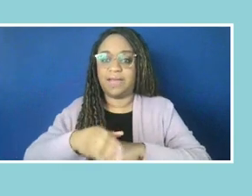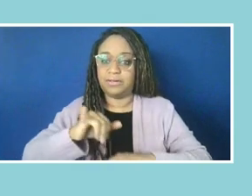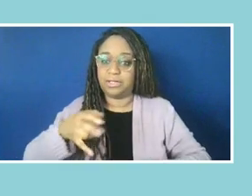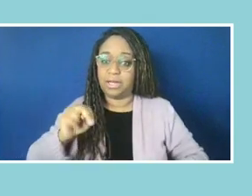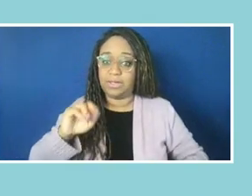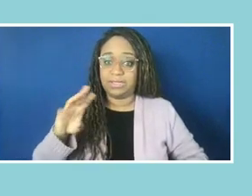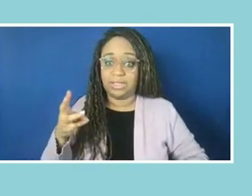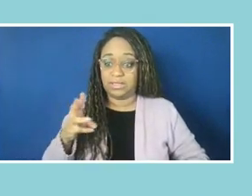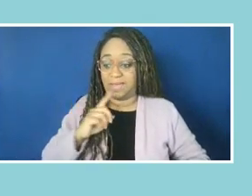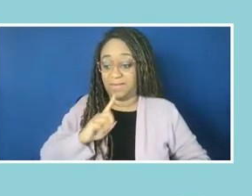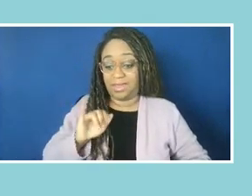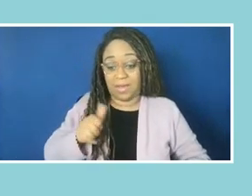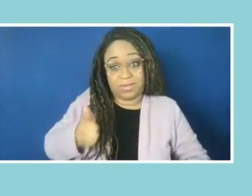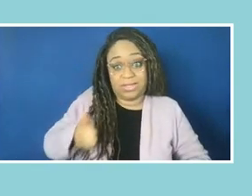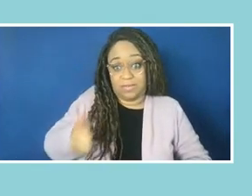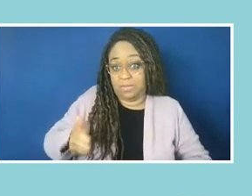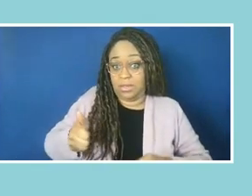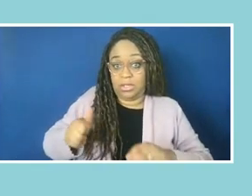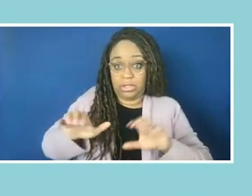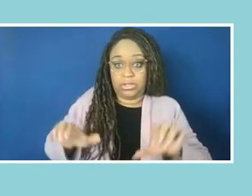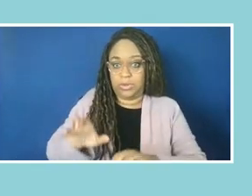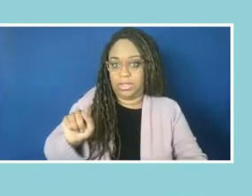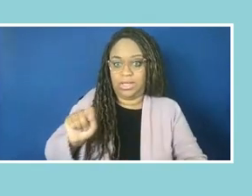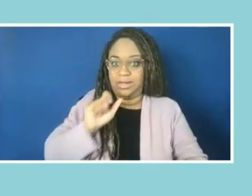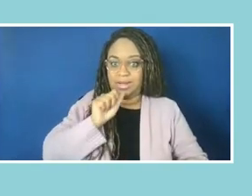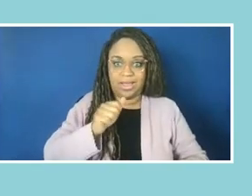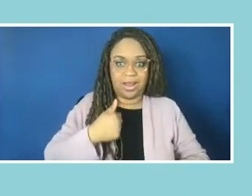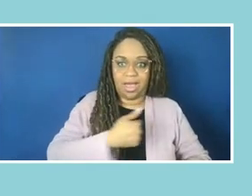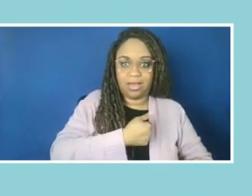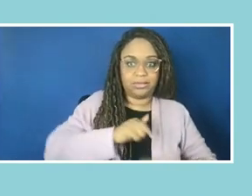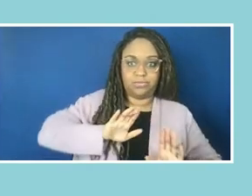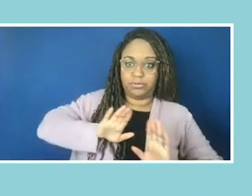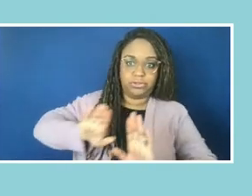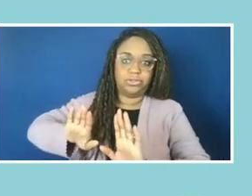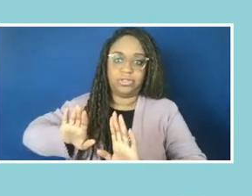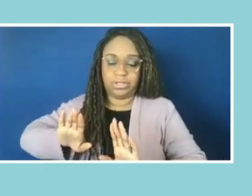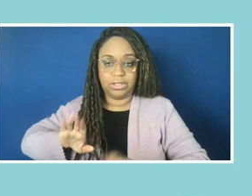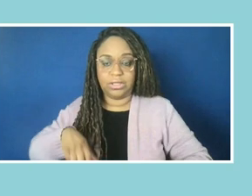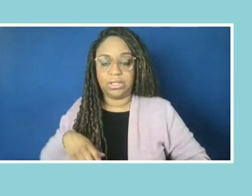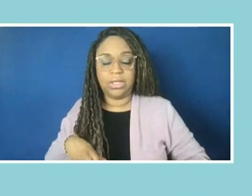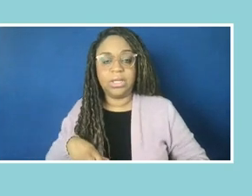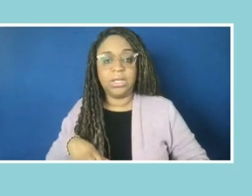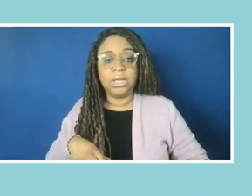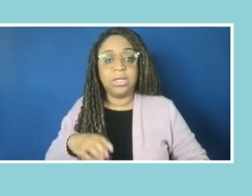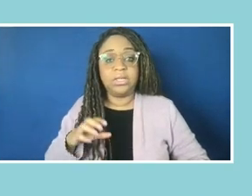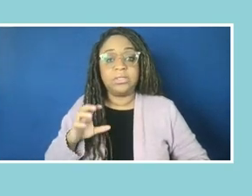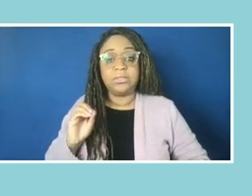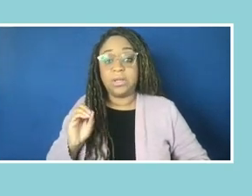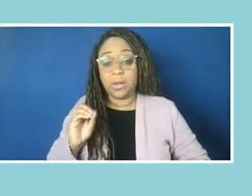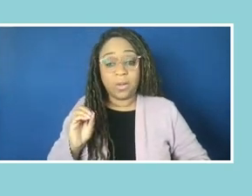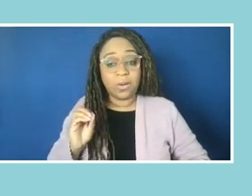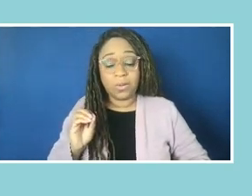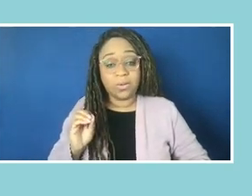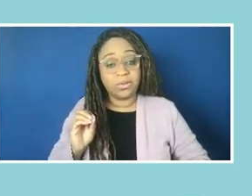So it's going to be a case of just as we have been vigilant against them